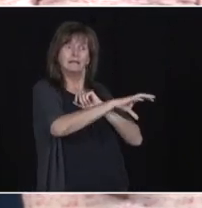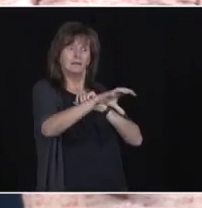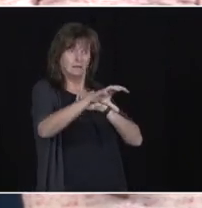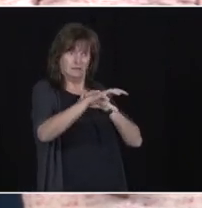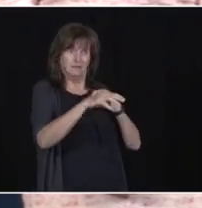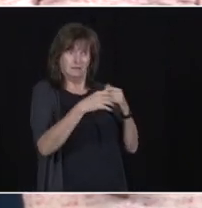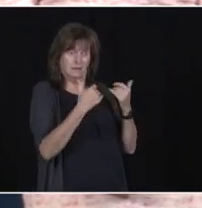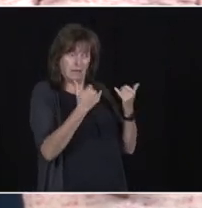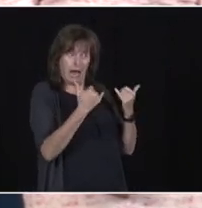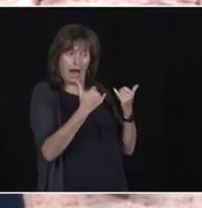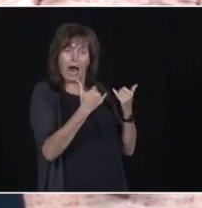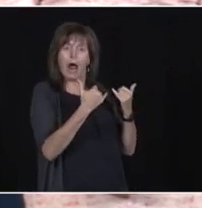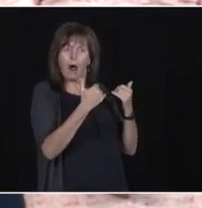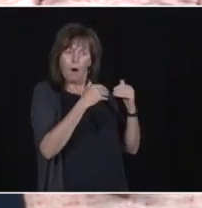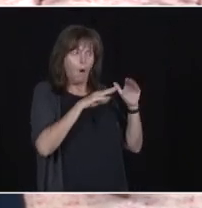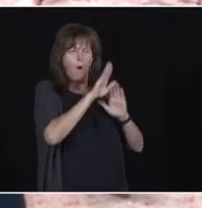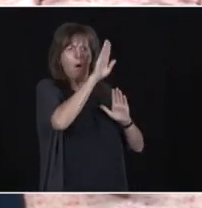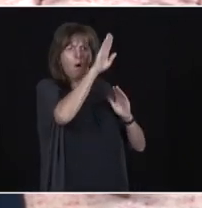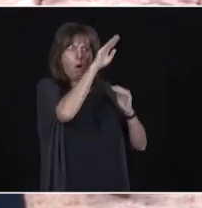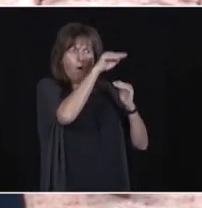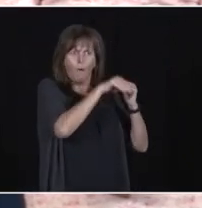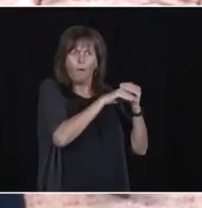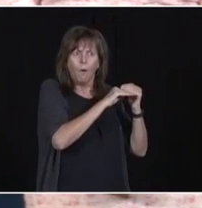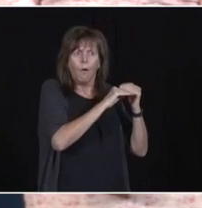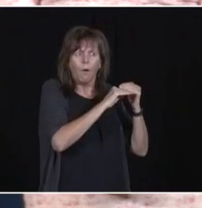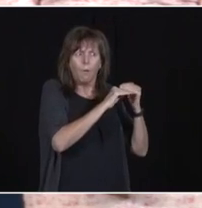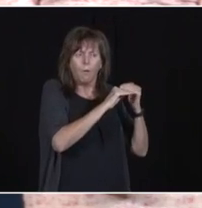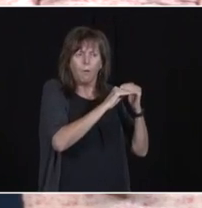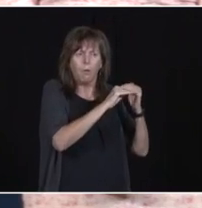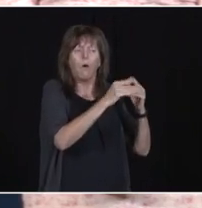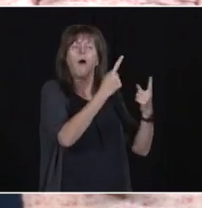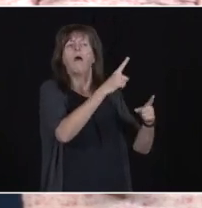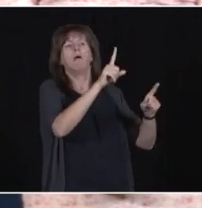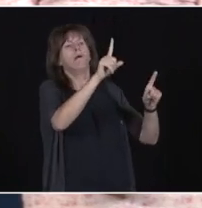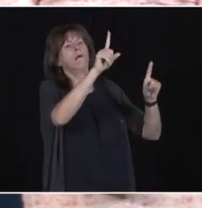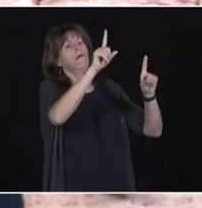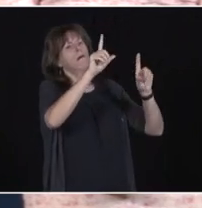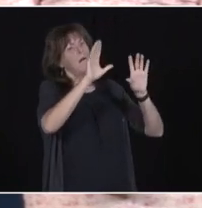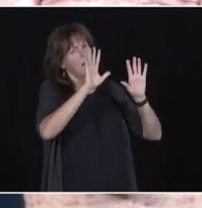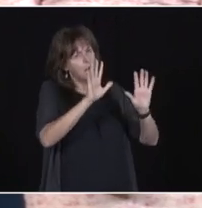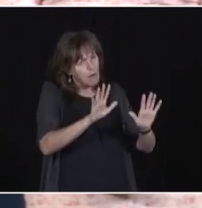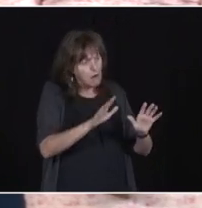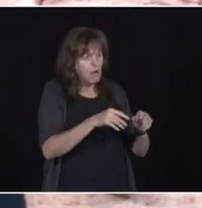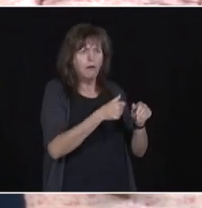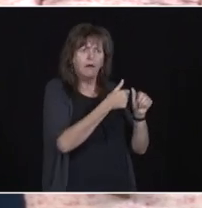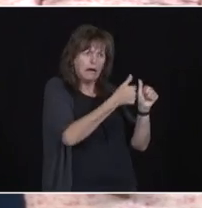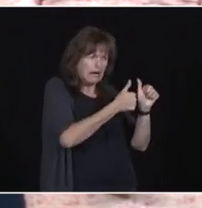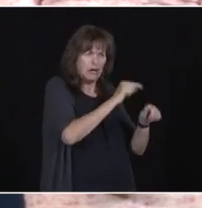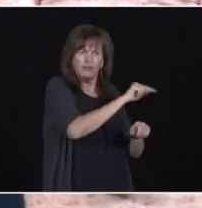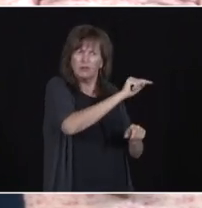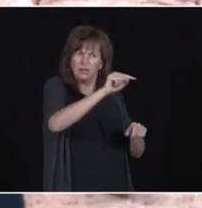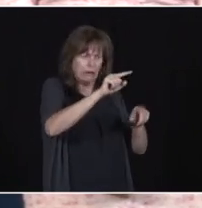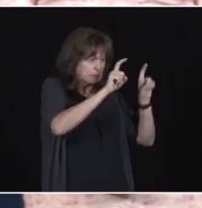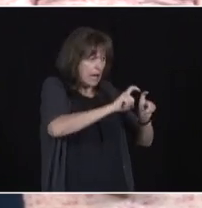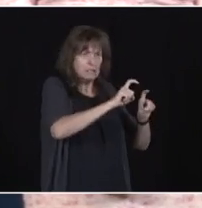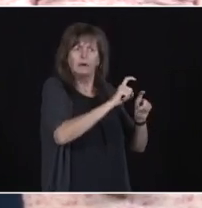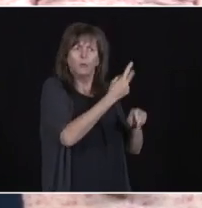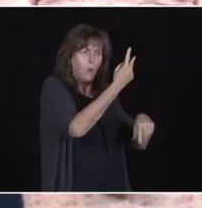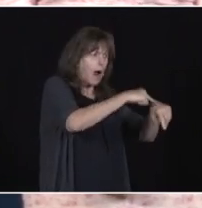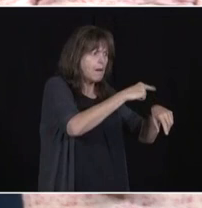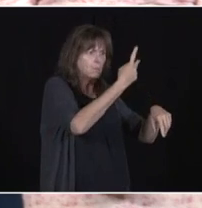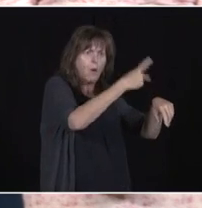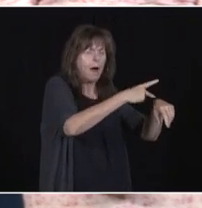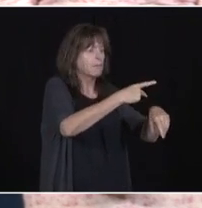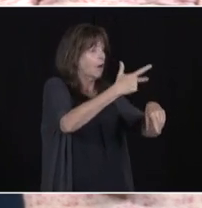proactive testing in every home at least twice. And as of June the 18th, family members have been able to reunite with their